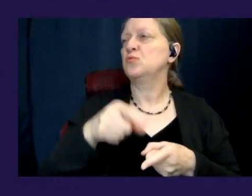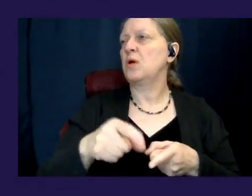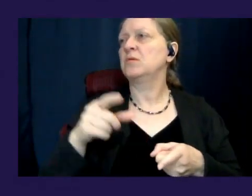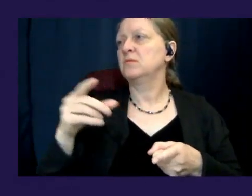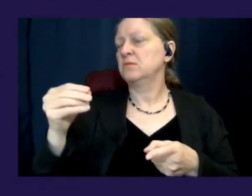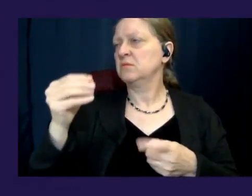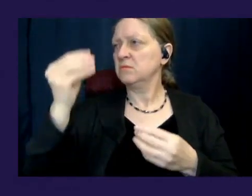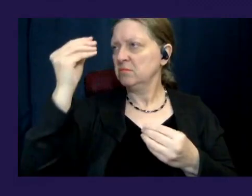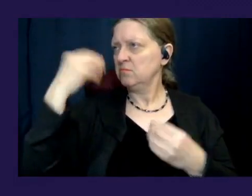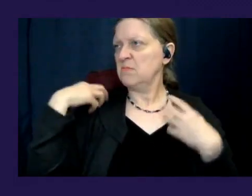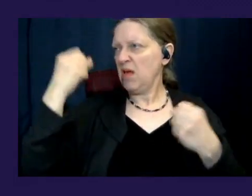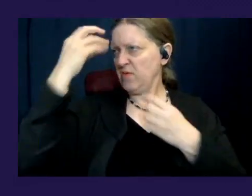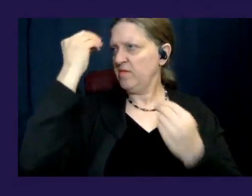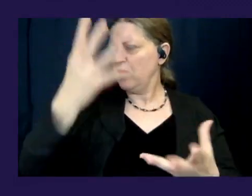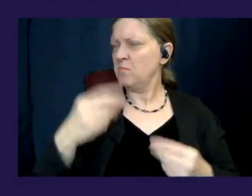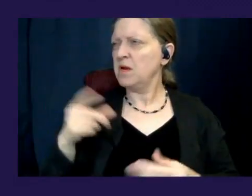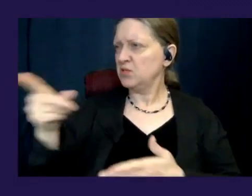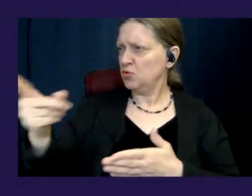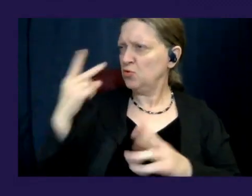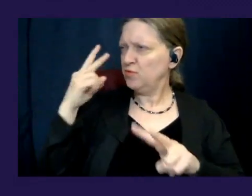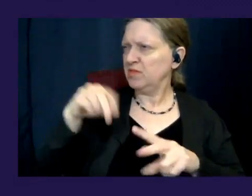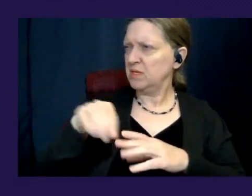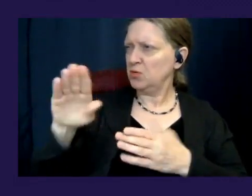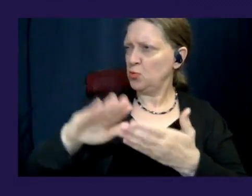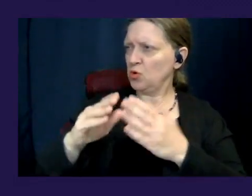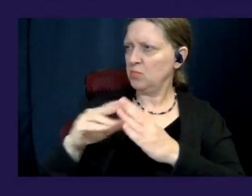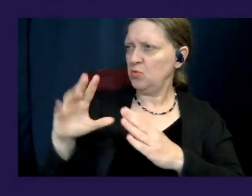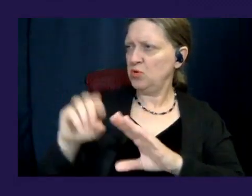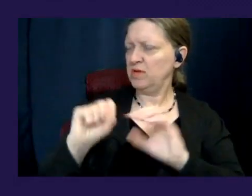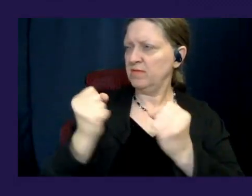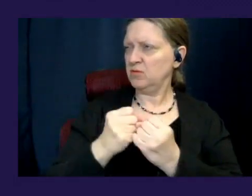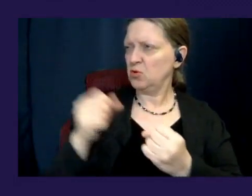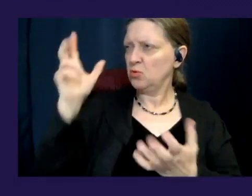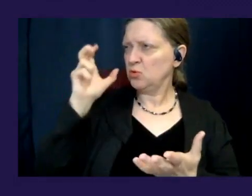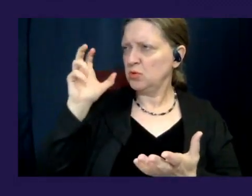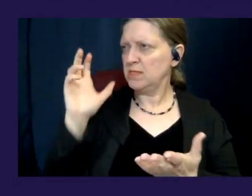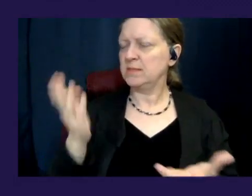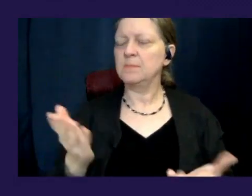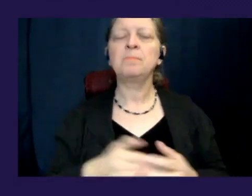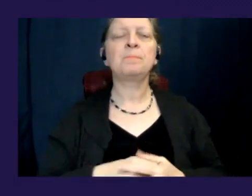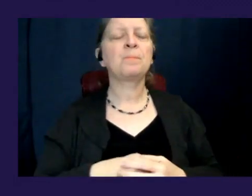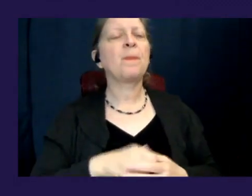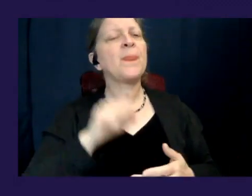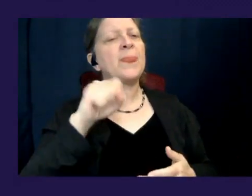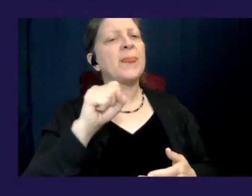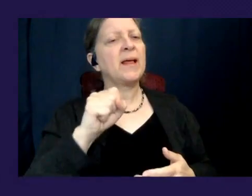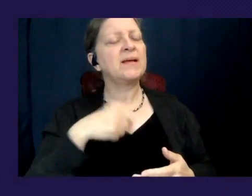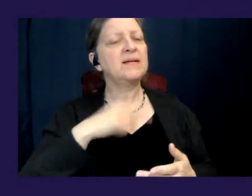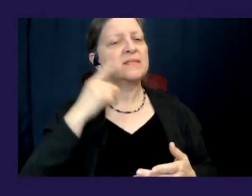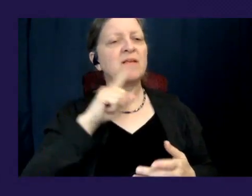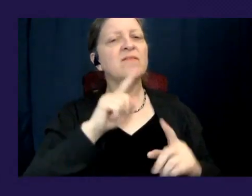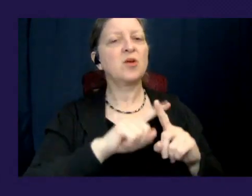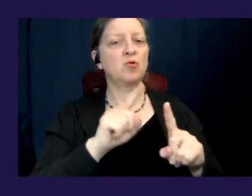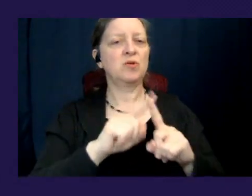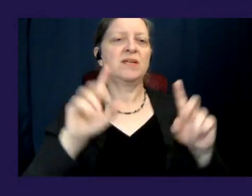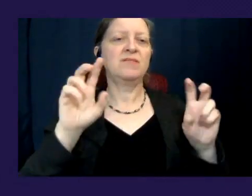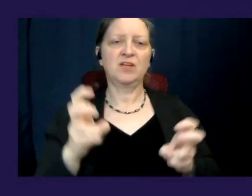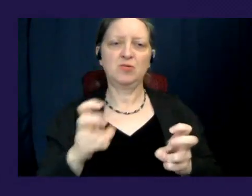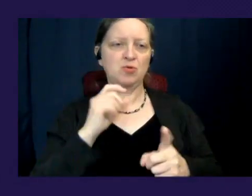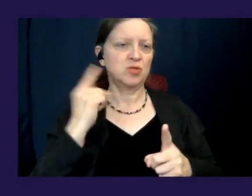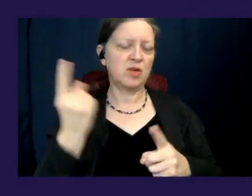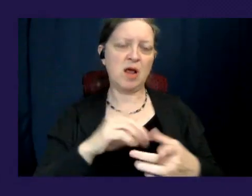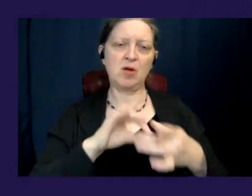Yeah, thank you, Liz. So yes, I think we've seen that there's many different issues that are not just related to access